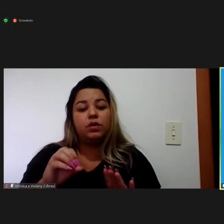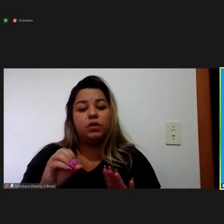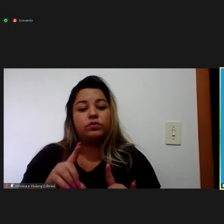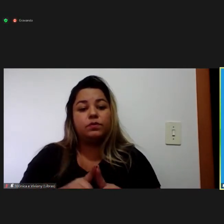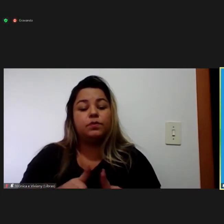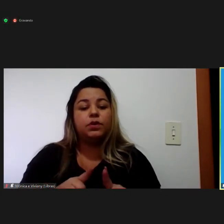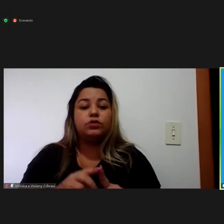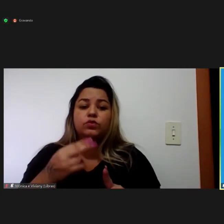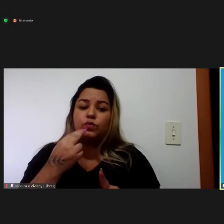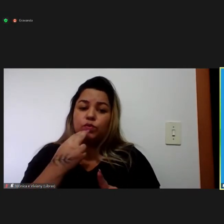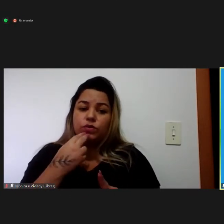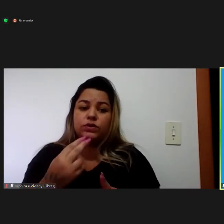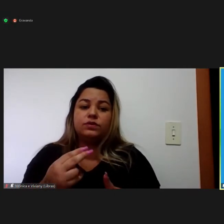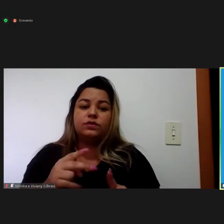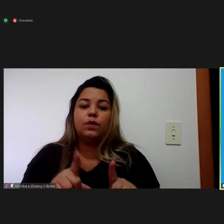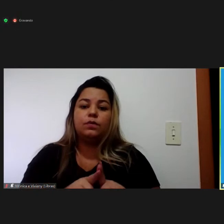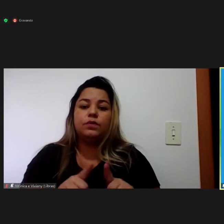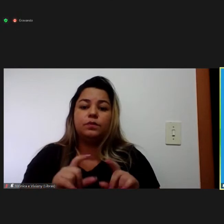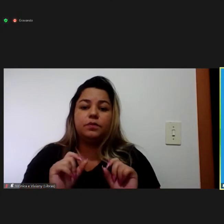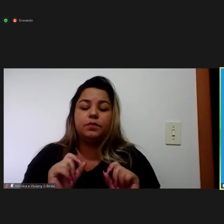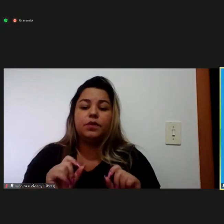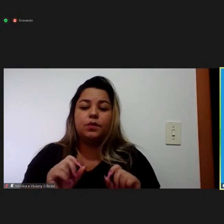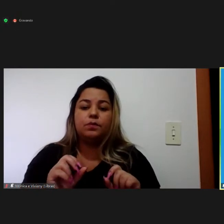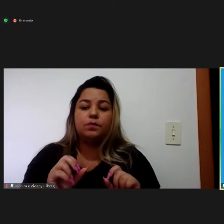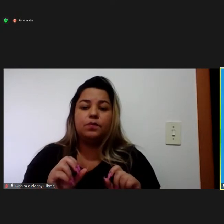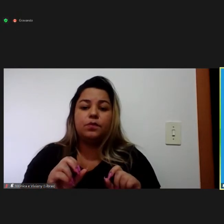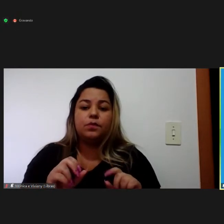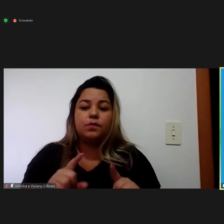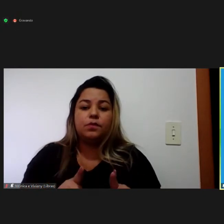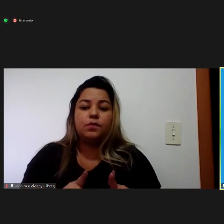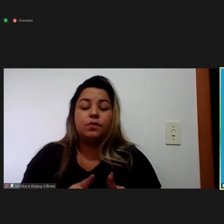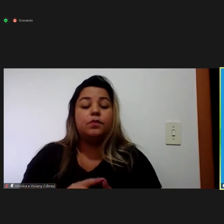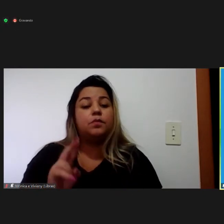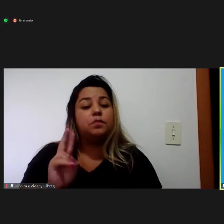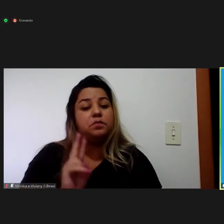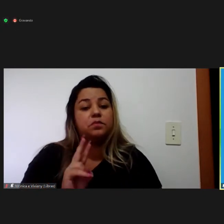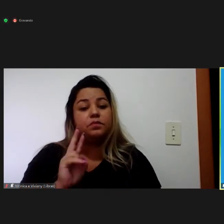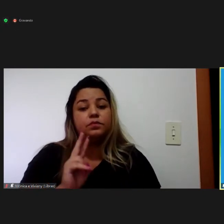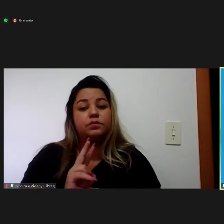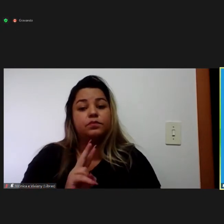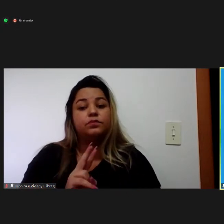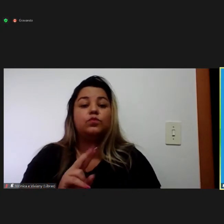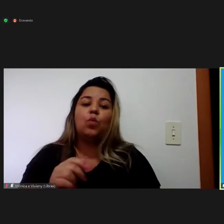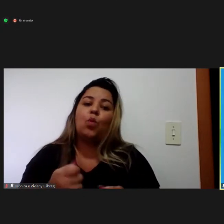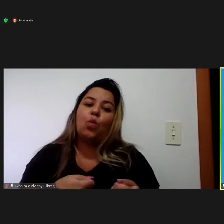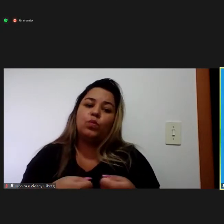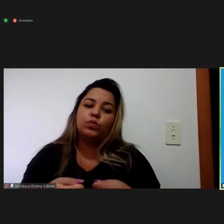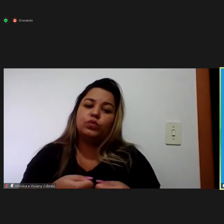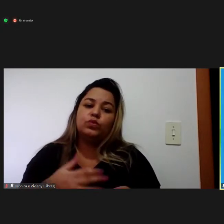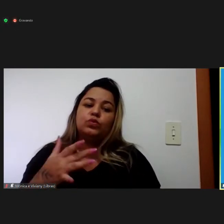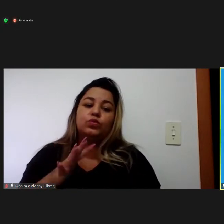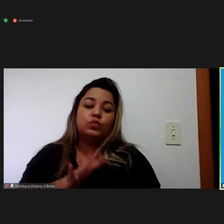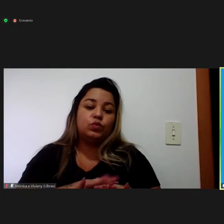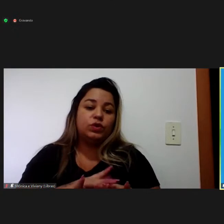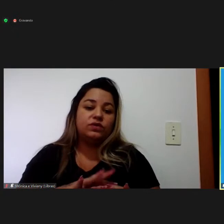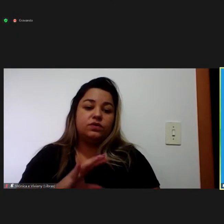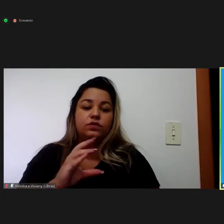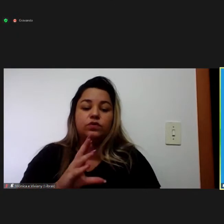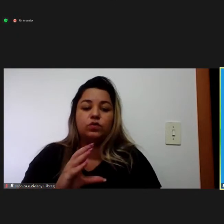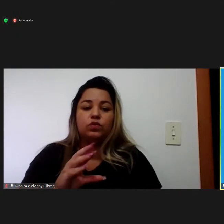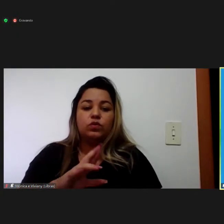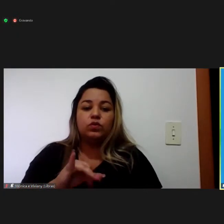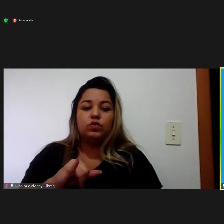implement plans for nutrition and food, and in the plan for the action for the control of chronic